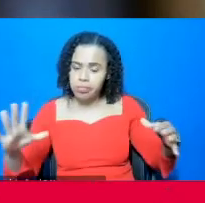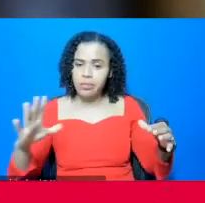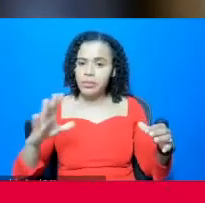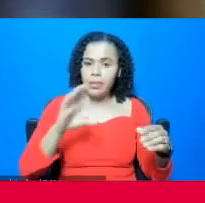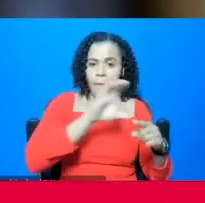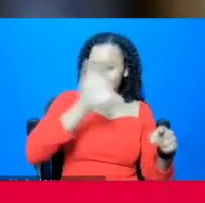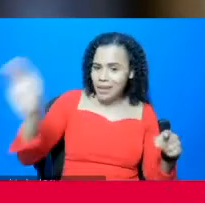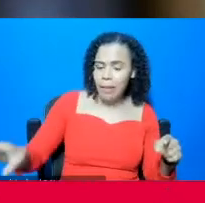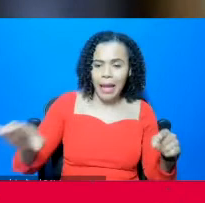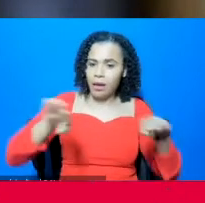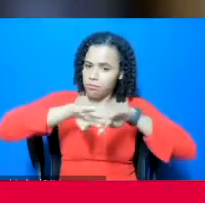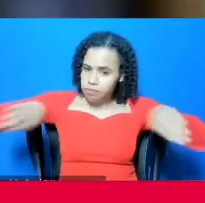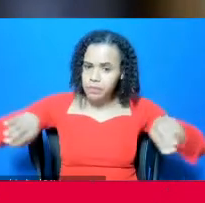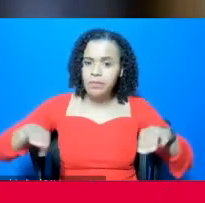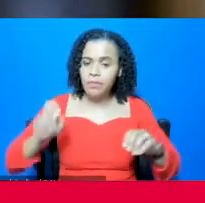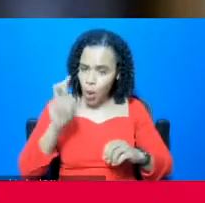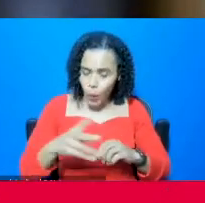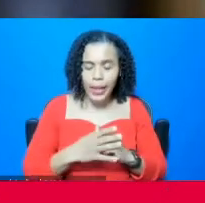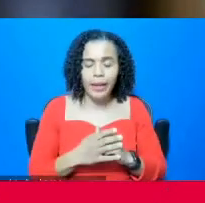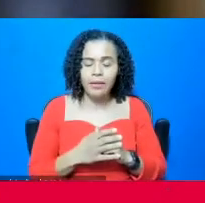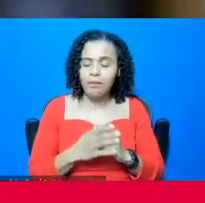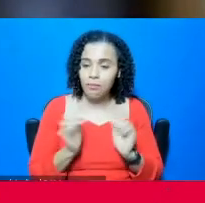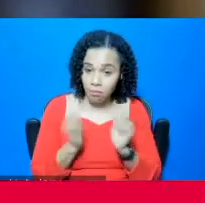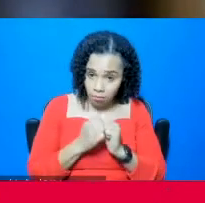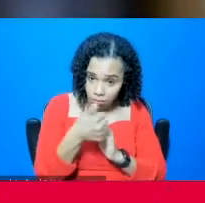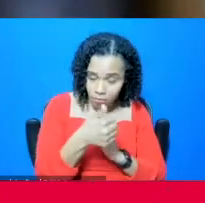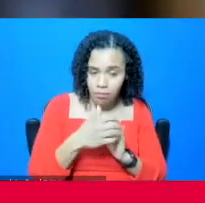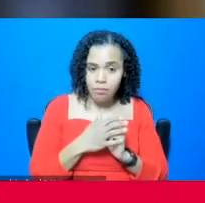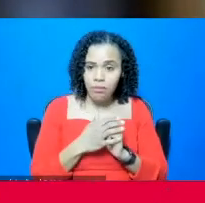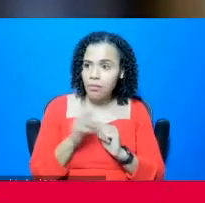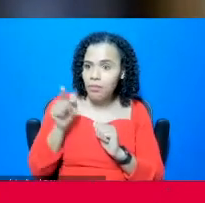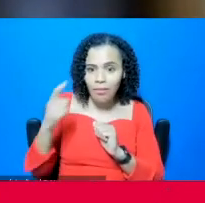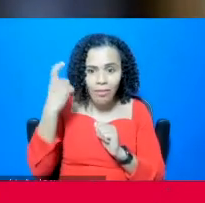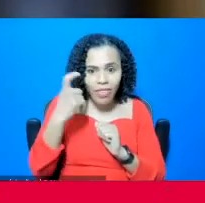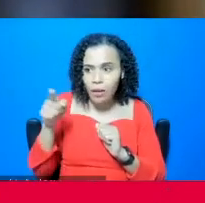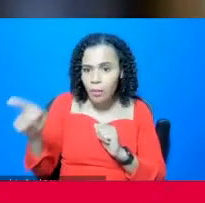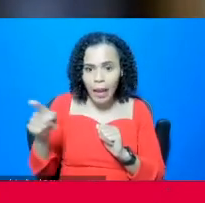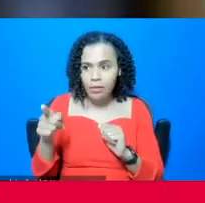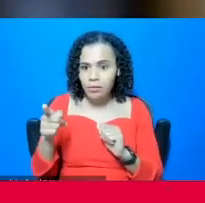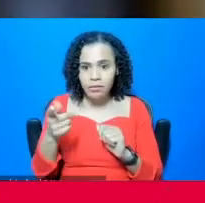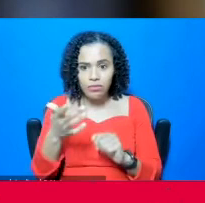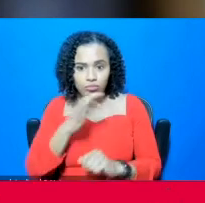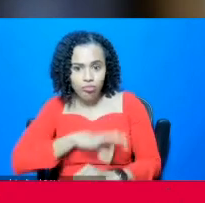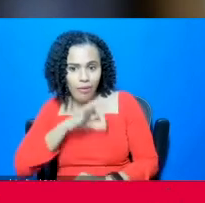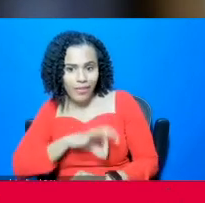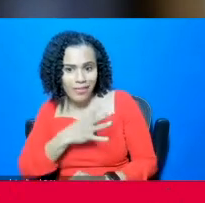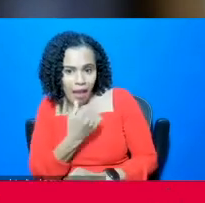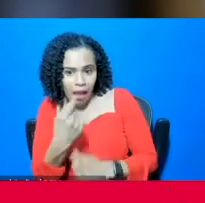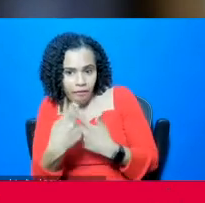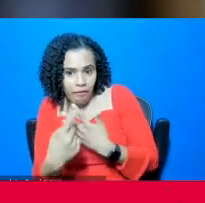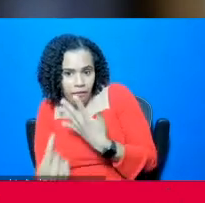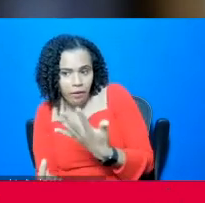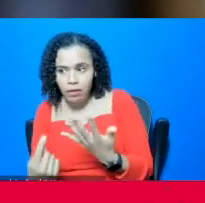trade with those profits, such as, you know, international disabled students getting into the country and staying